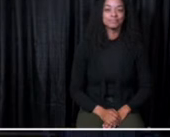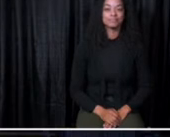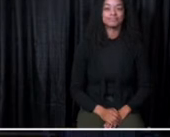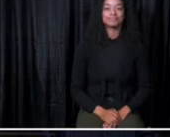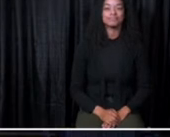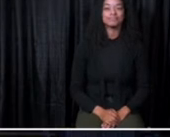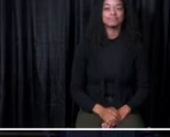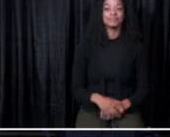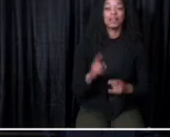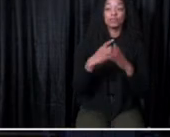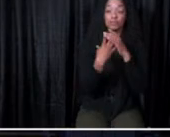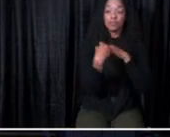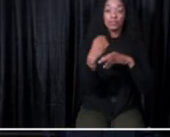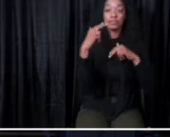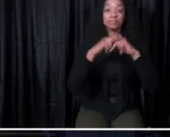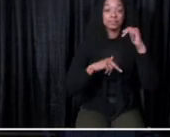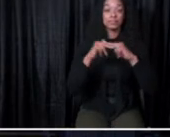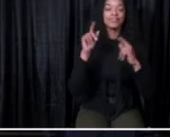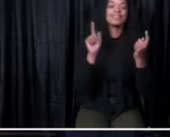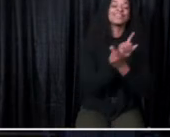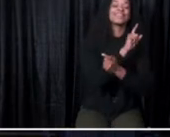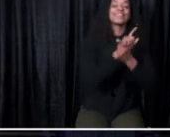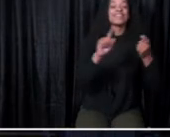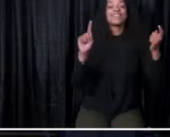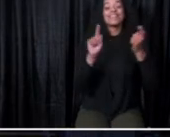and guests. Again,